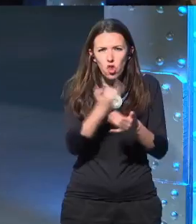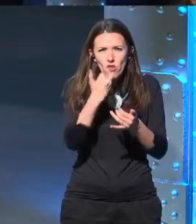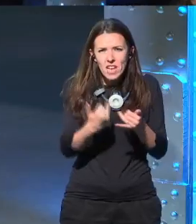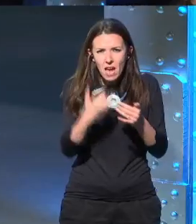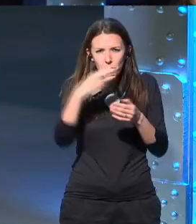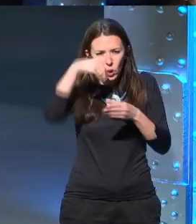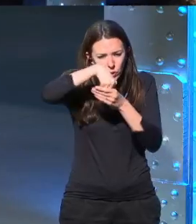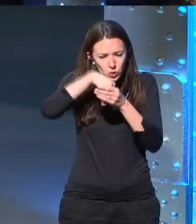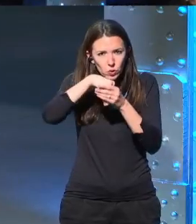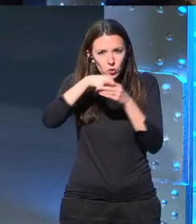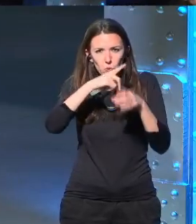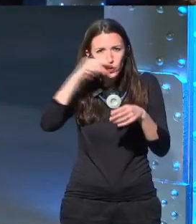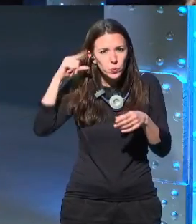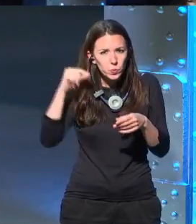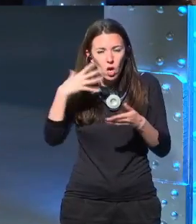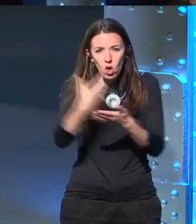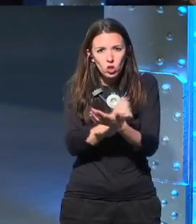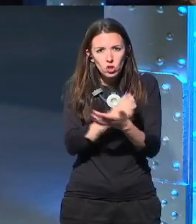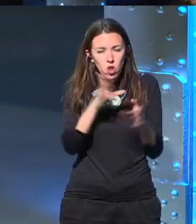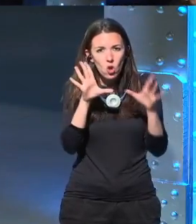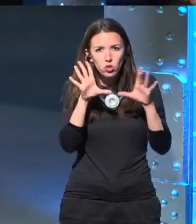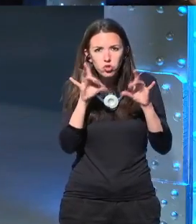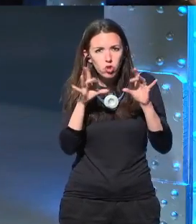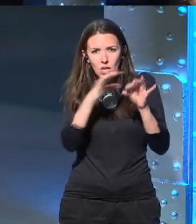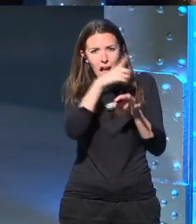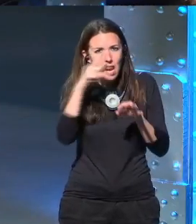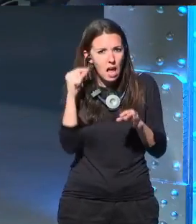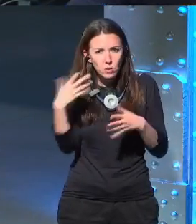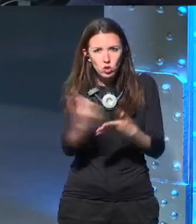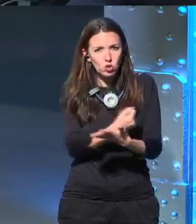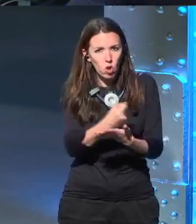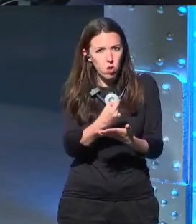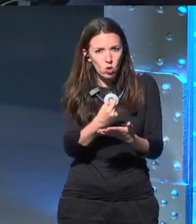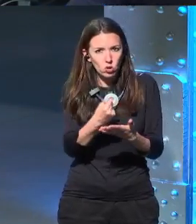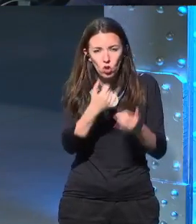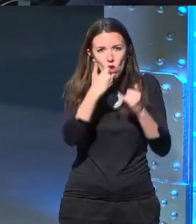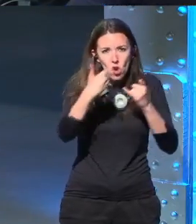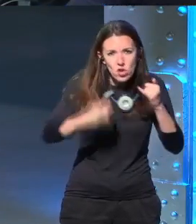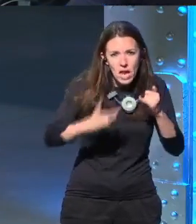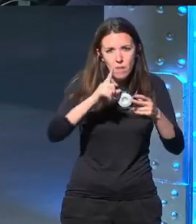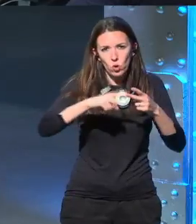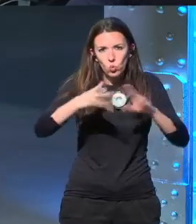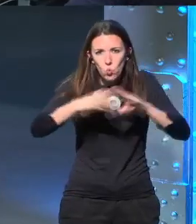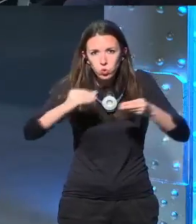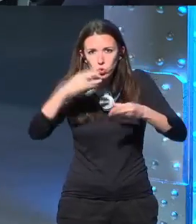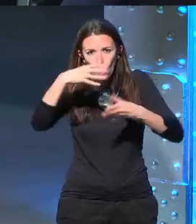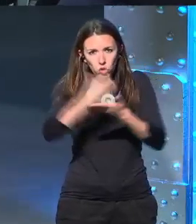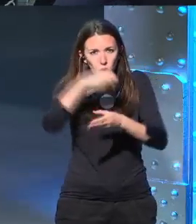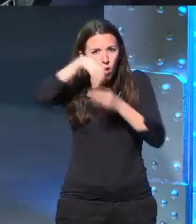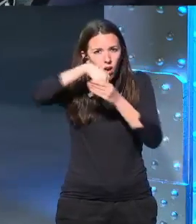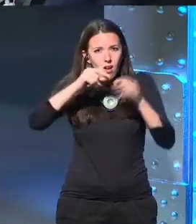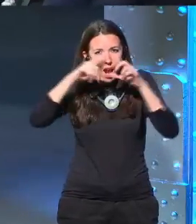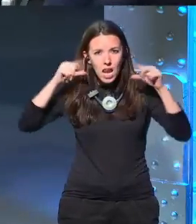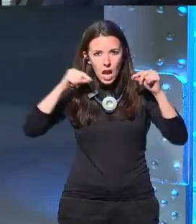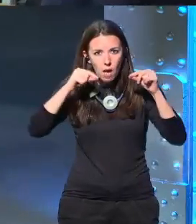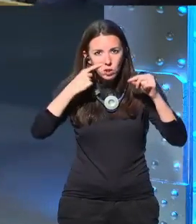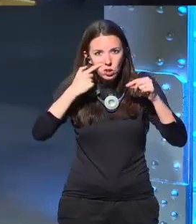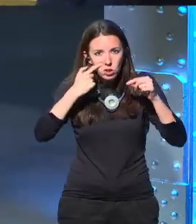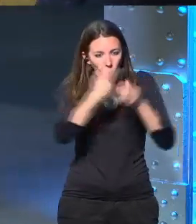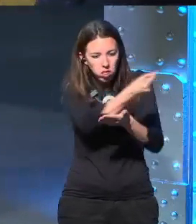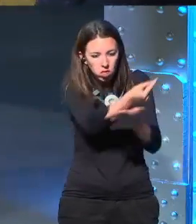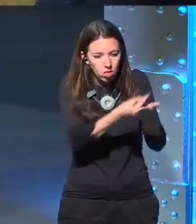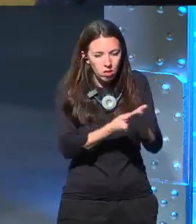is a separate muscle from that your top lip isn't a muscle on its own, so you can actually pucker your bottom lip alone. You